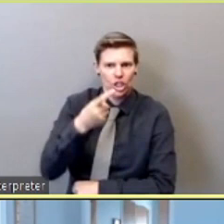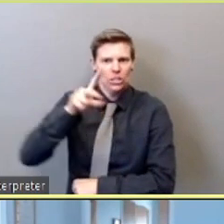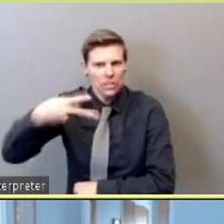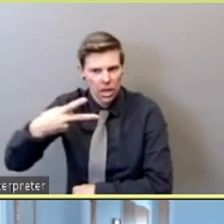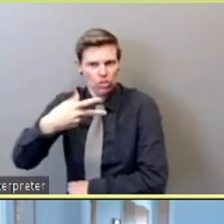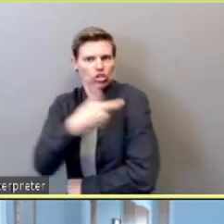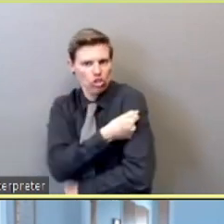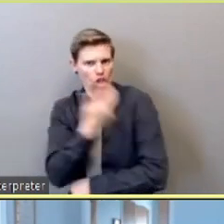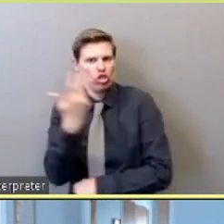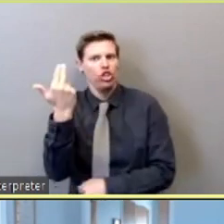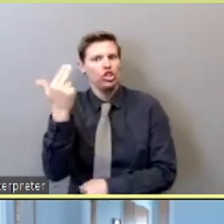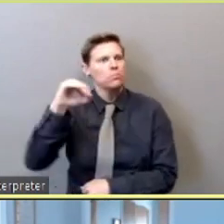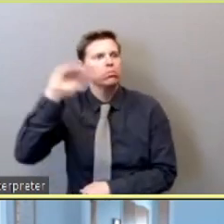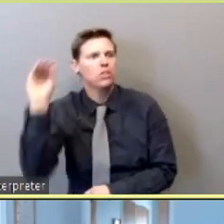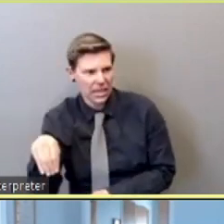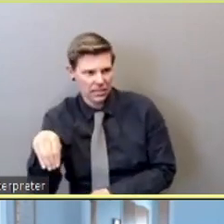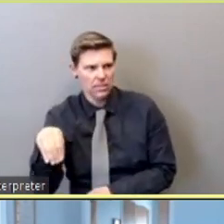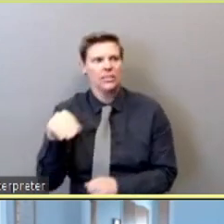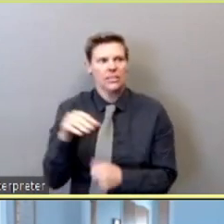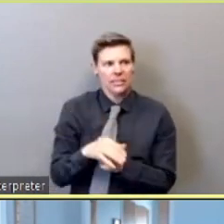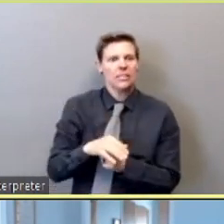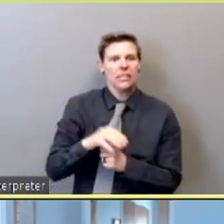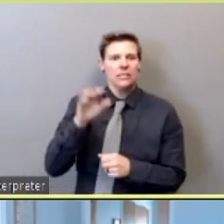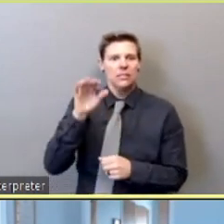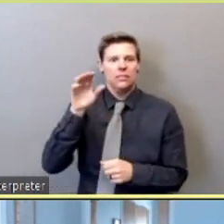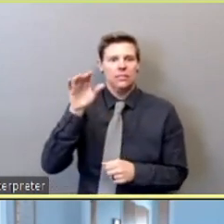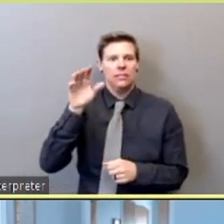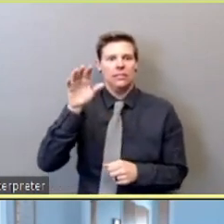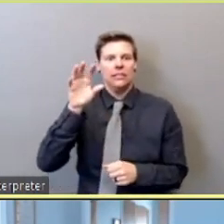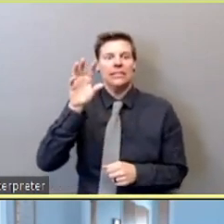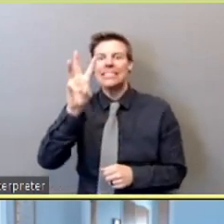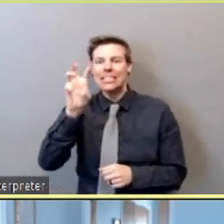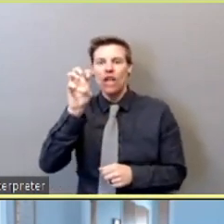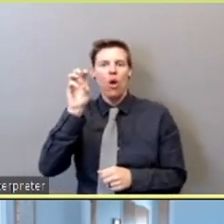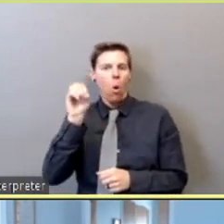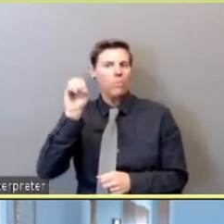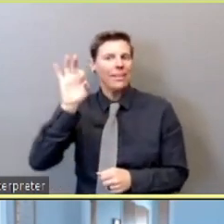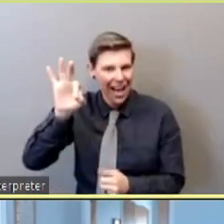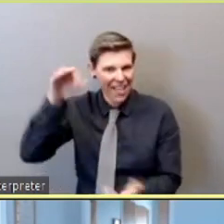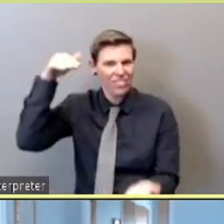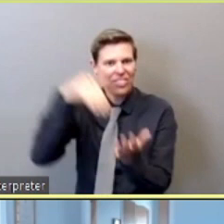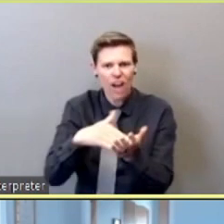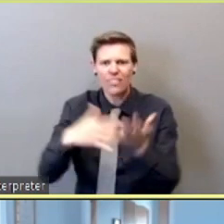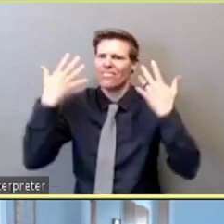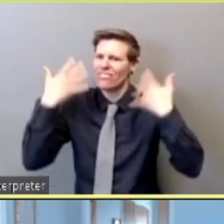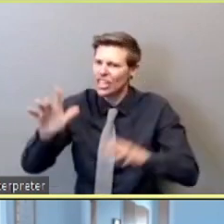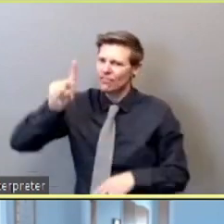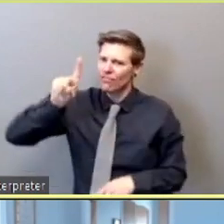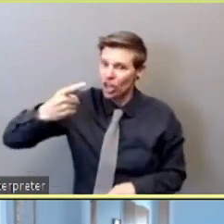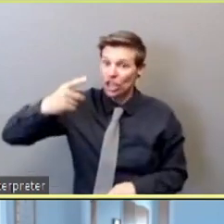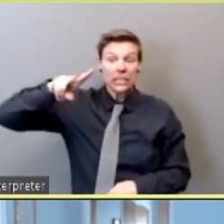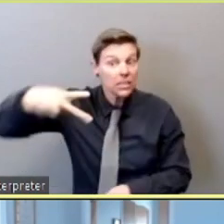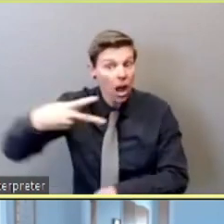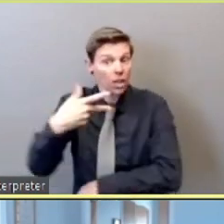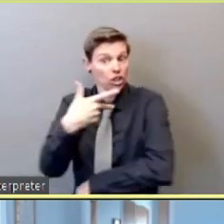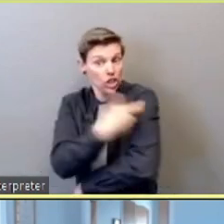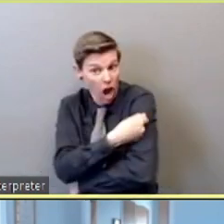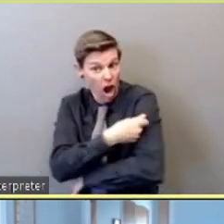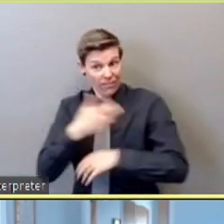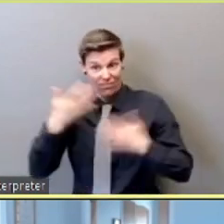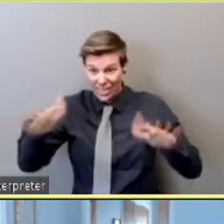statewide, and we are really proud of our progress to date, and we are leading the country. Next slide.